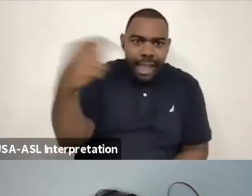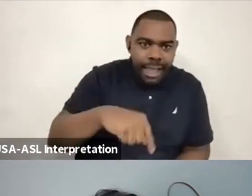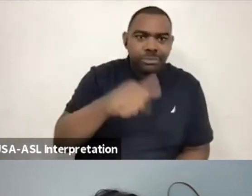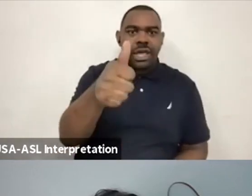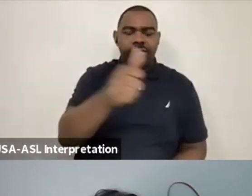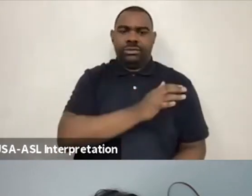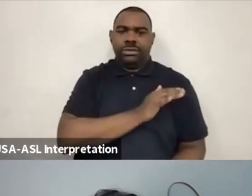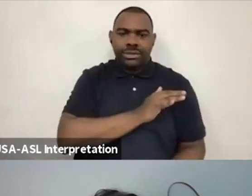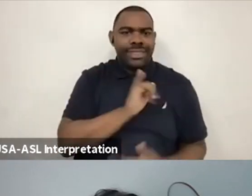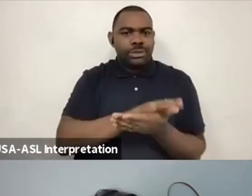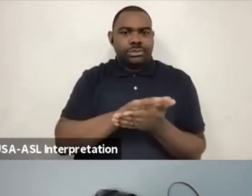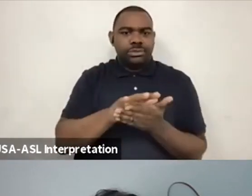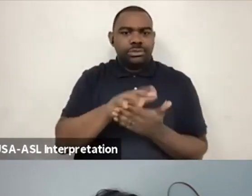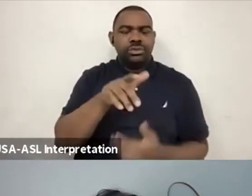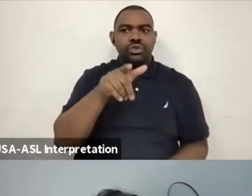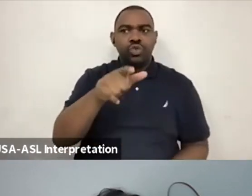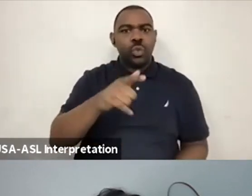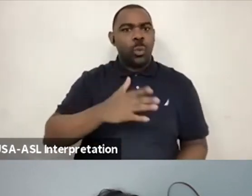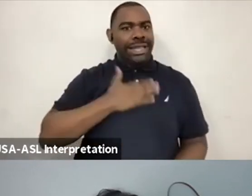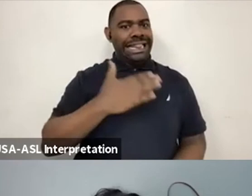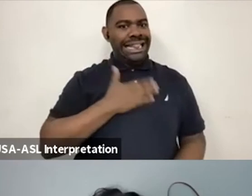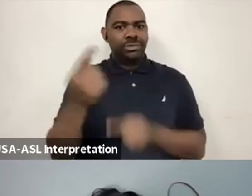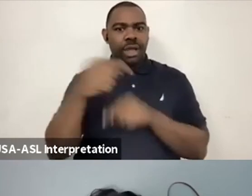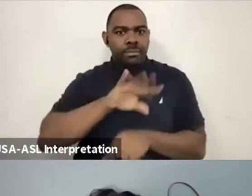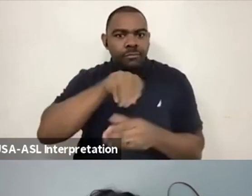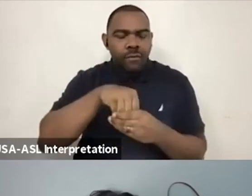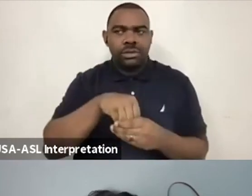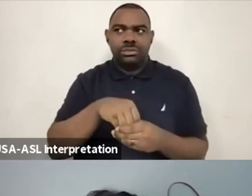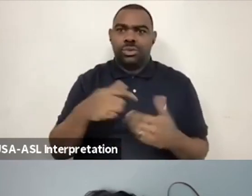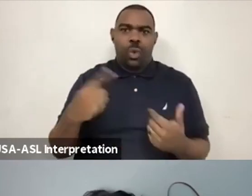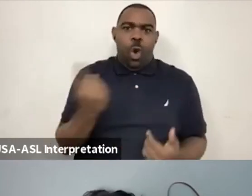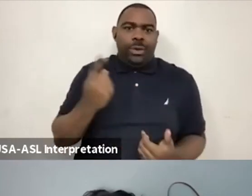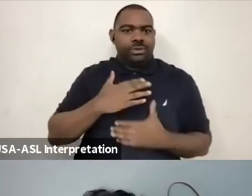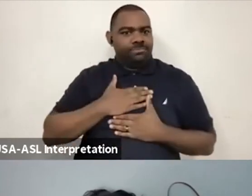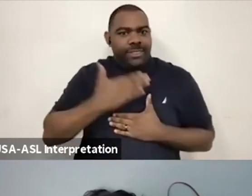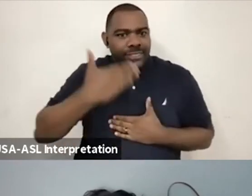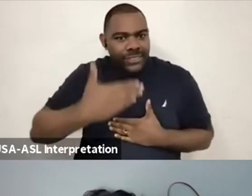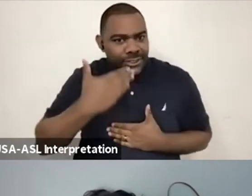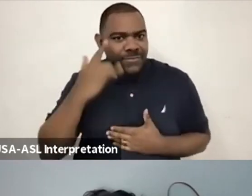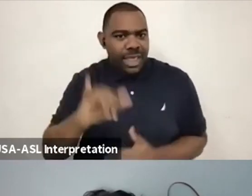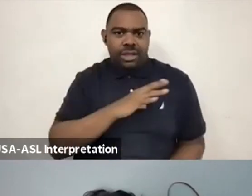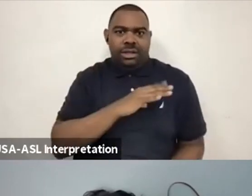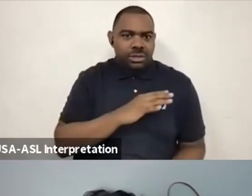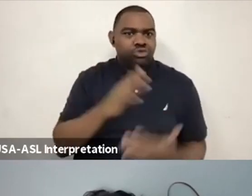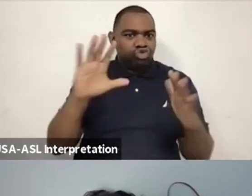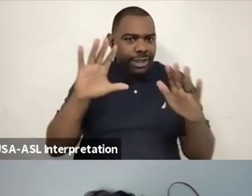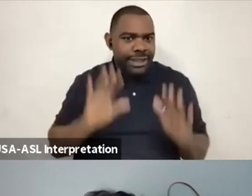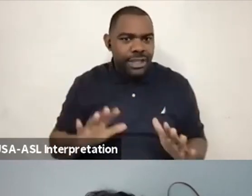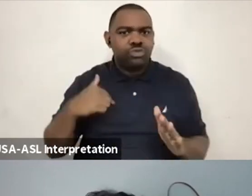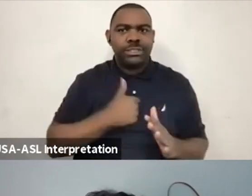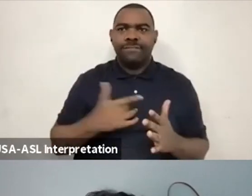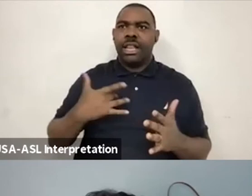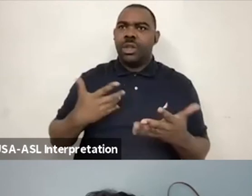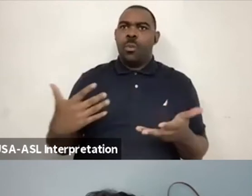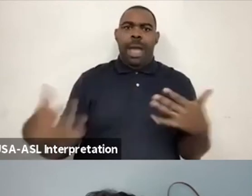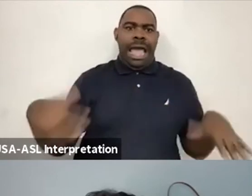it, is your willingness to come and participate. And we will always be grateful for that. And it really solidified a measure of